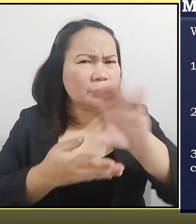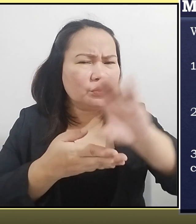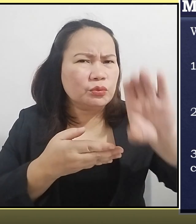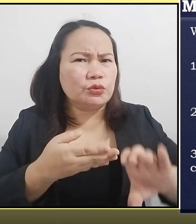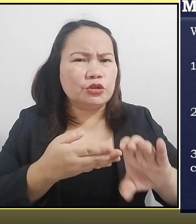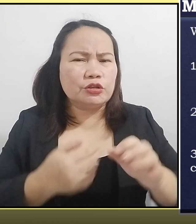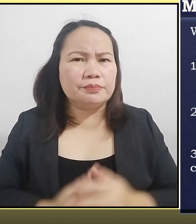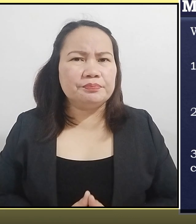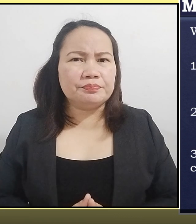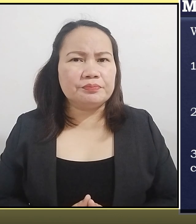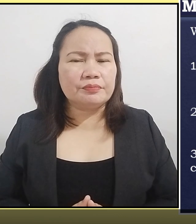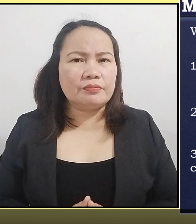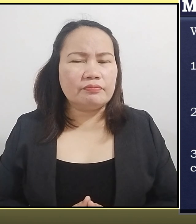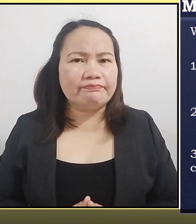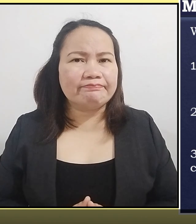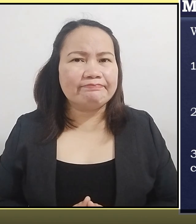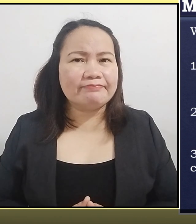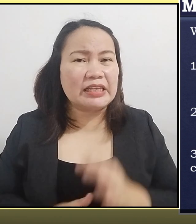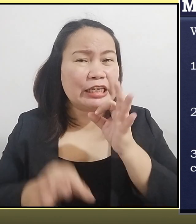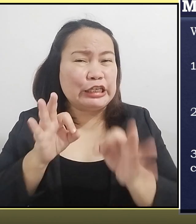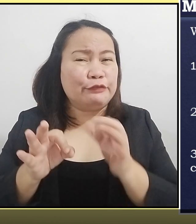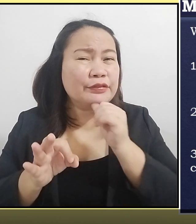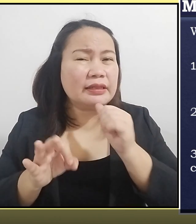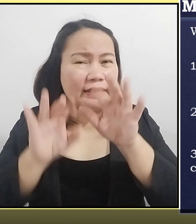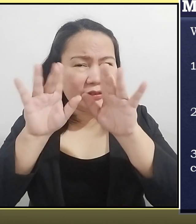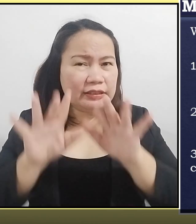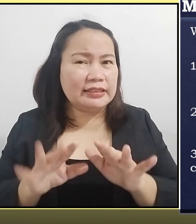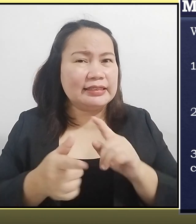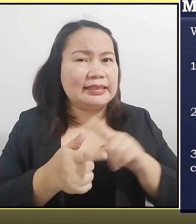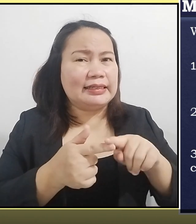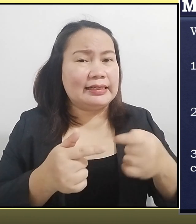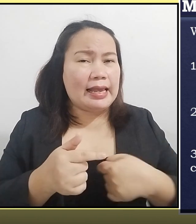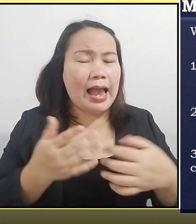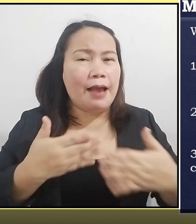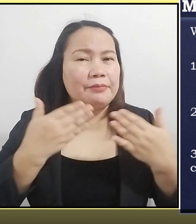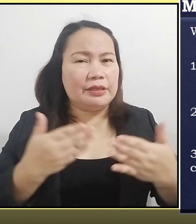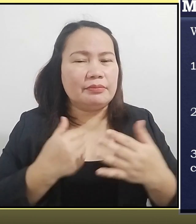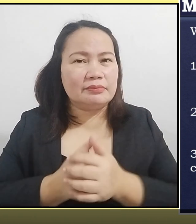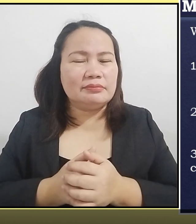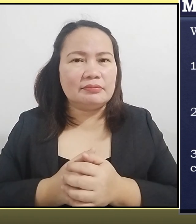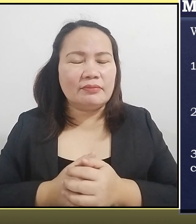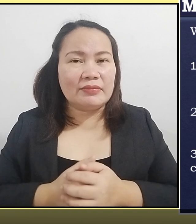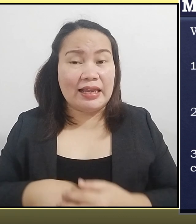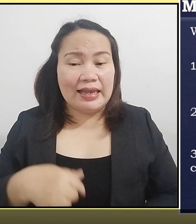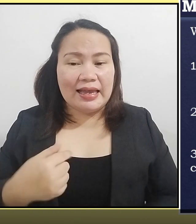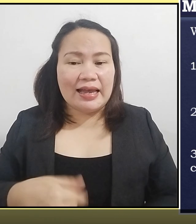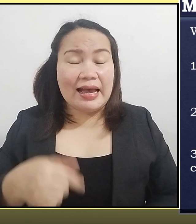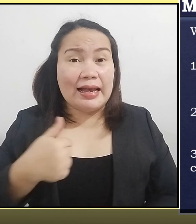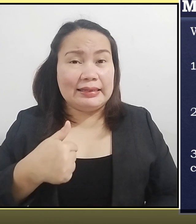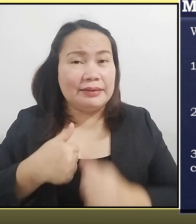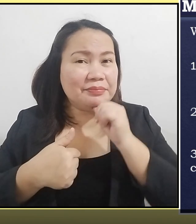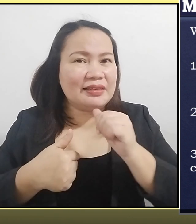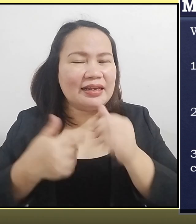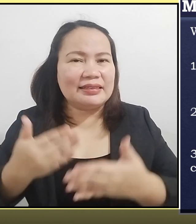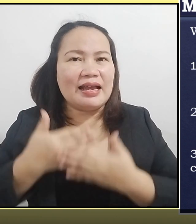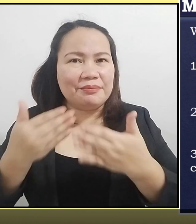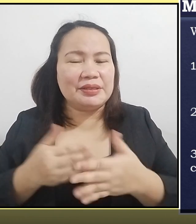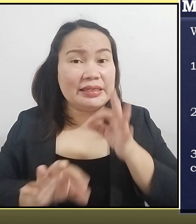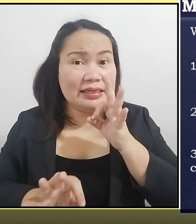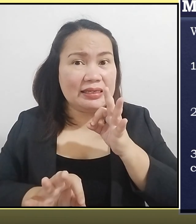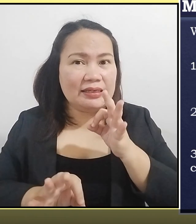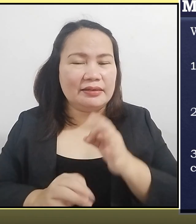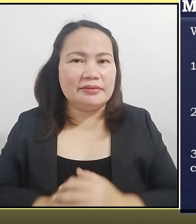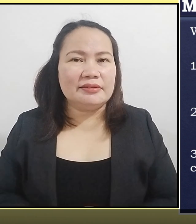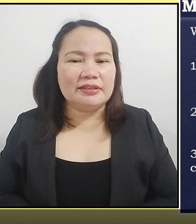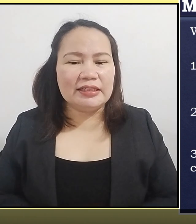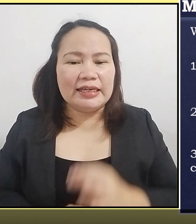you conclude? If it's not raining, then I am happy. I am not happy. So your conclusion